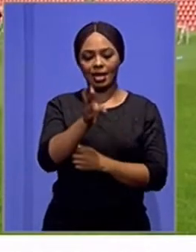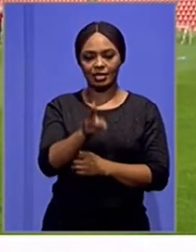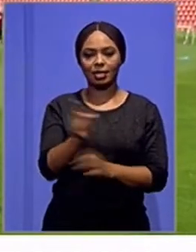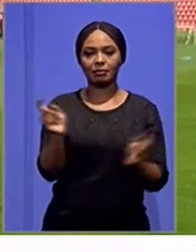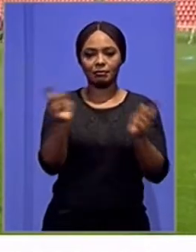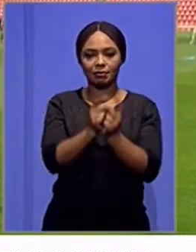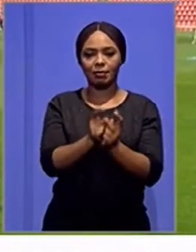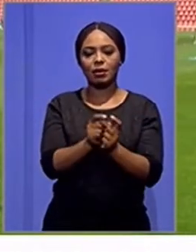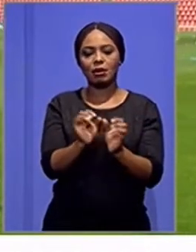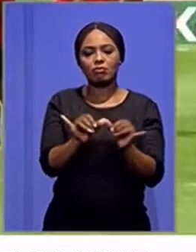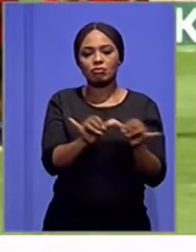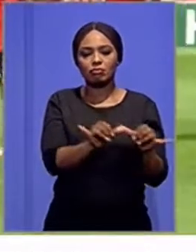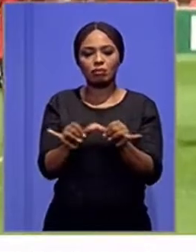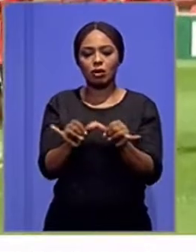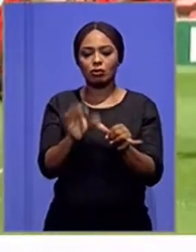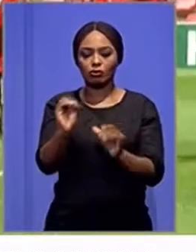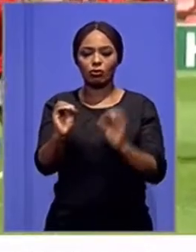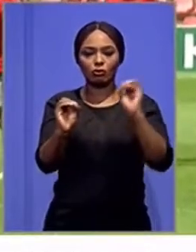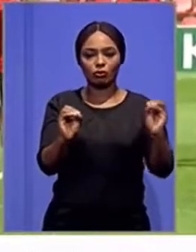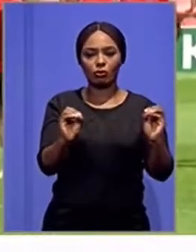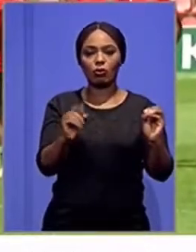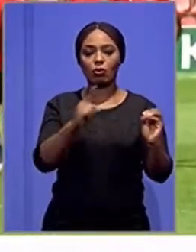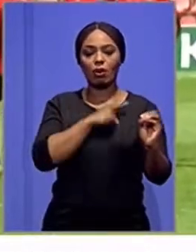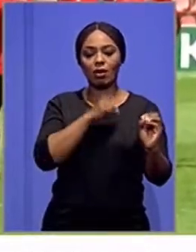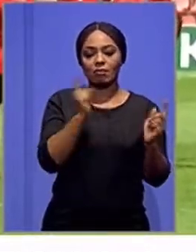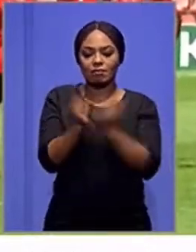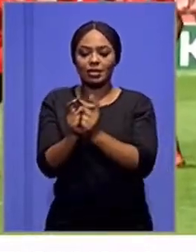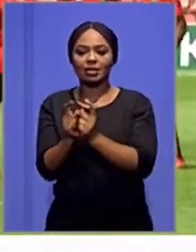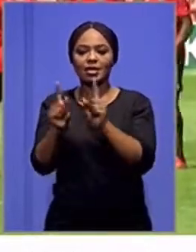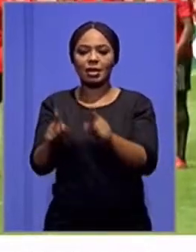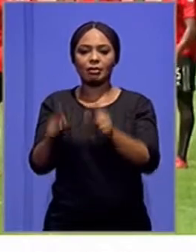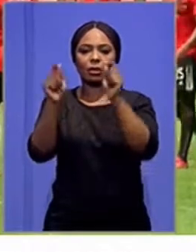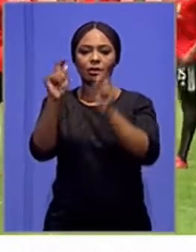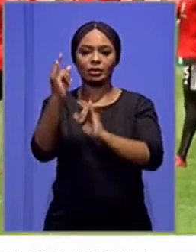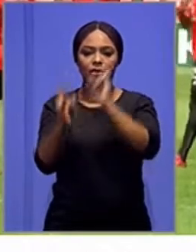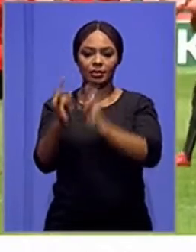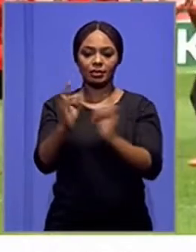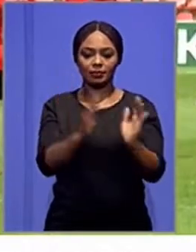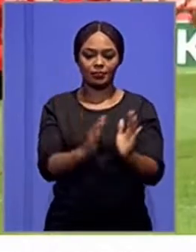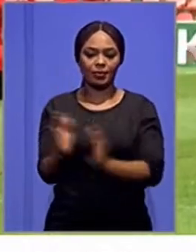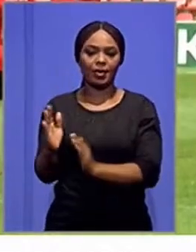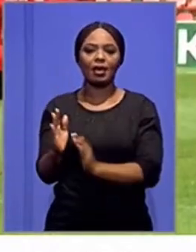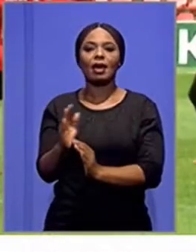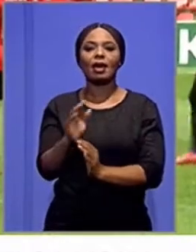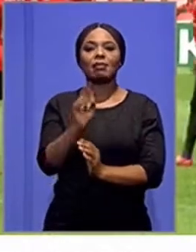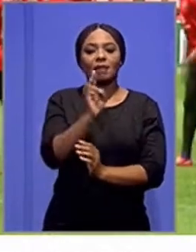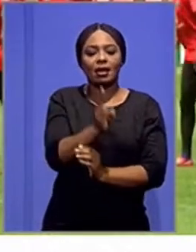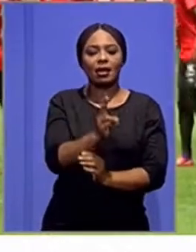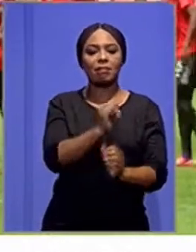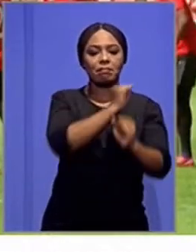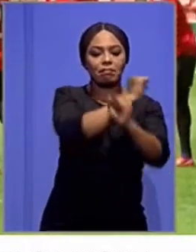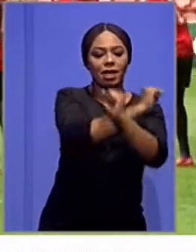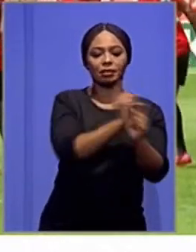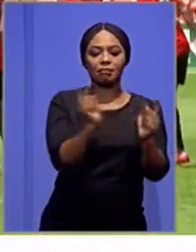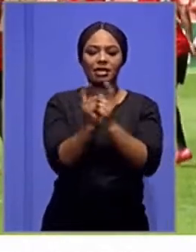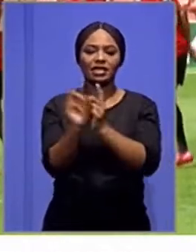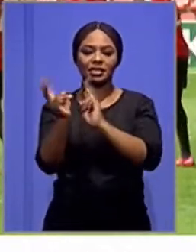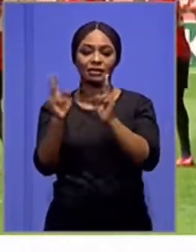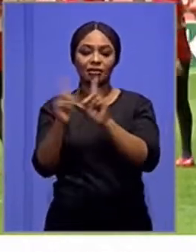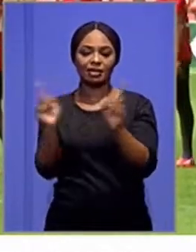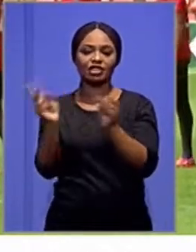maleka a nnoto sehlopha kgahlanong le Cape Town City. Go tloga fao Pirates e lahlegetšwe kgahlanong le Chiefs papading ya